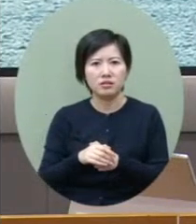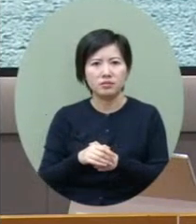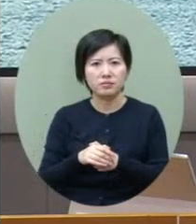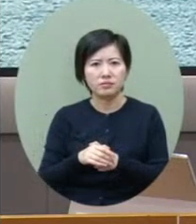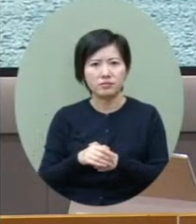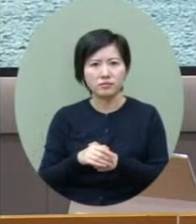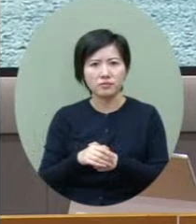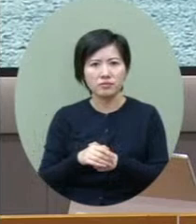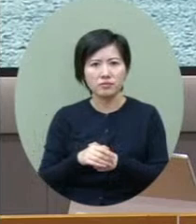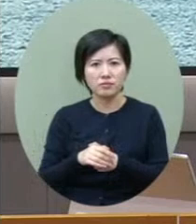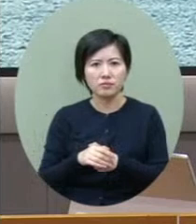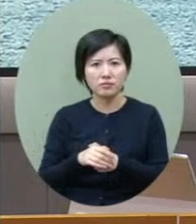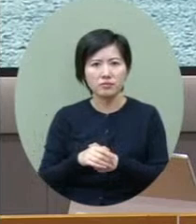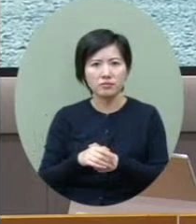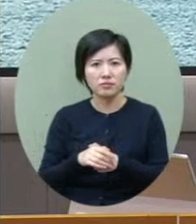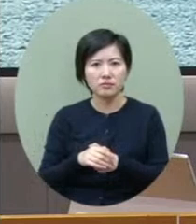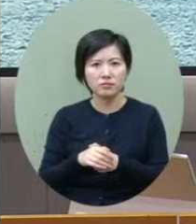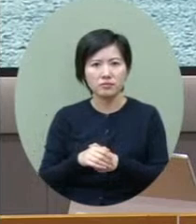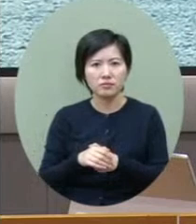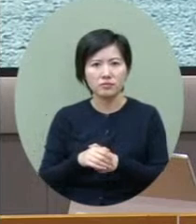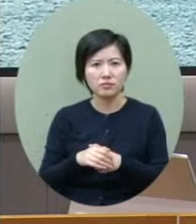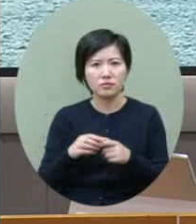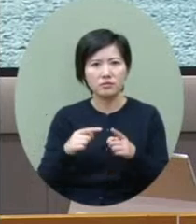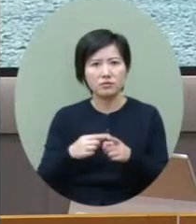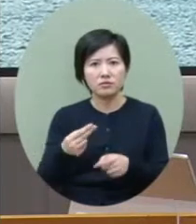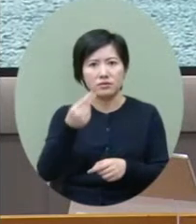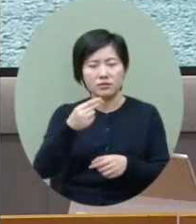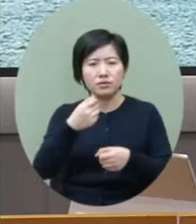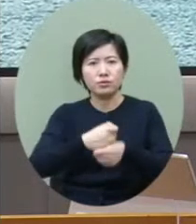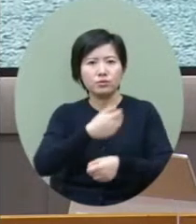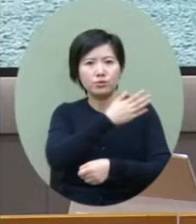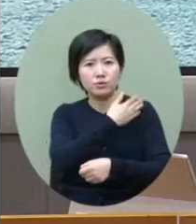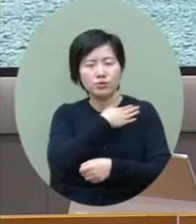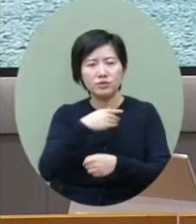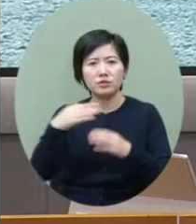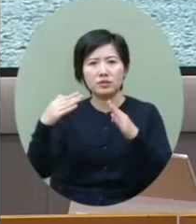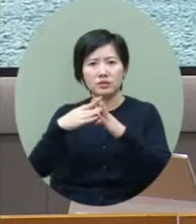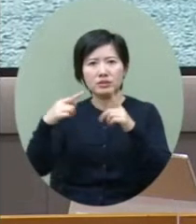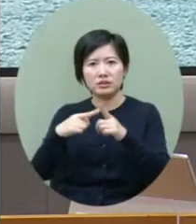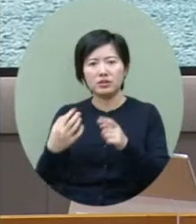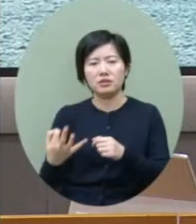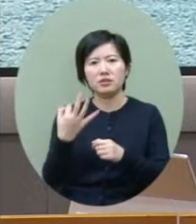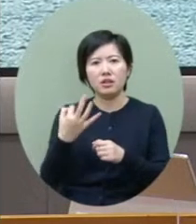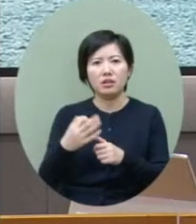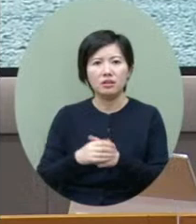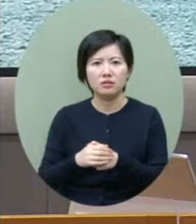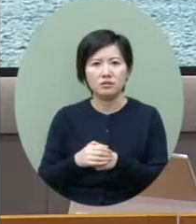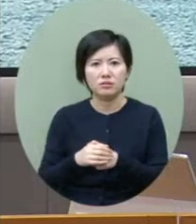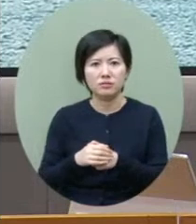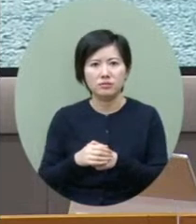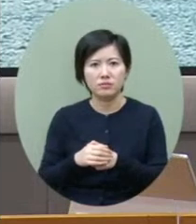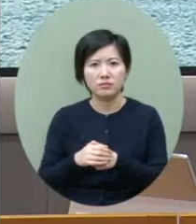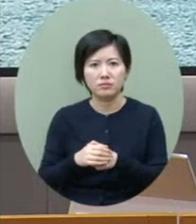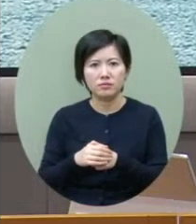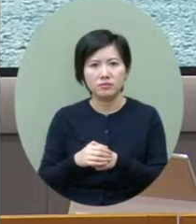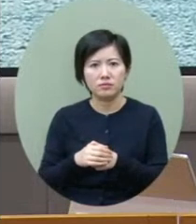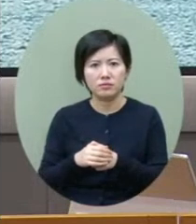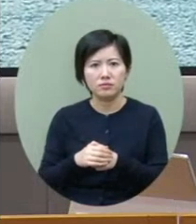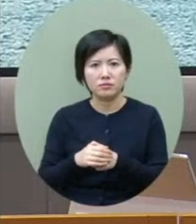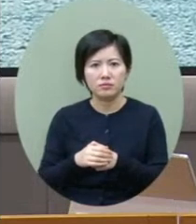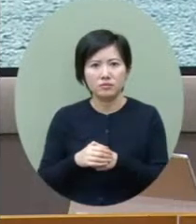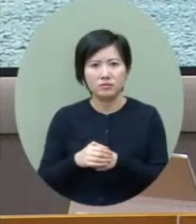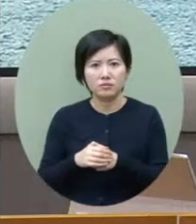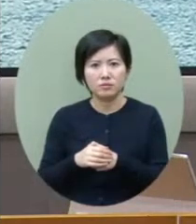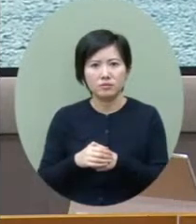there was no increase of confirmed workers. So altogether 7 workers and 3 family members.